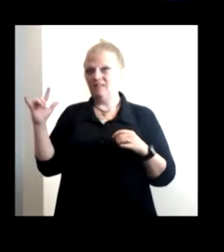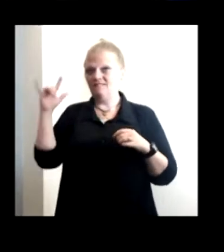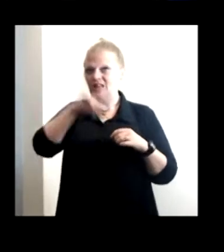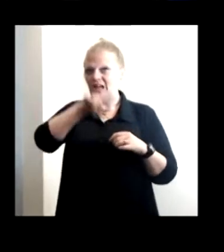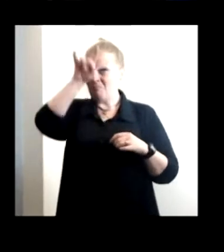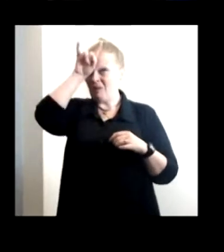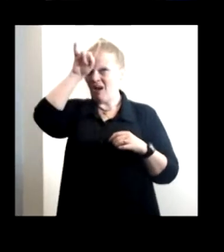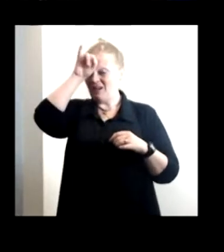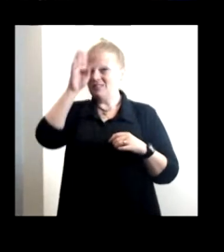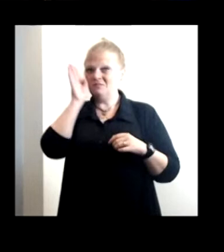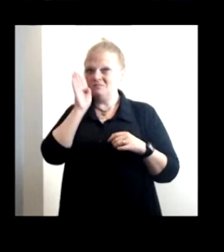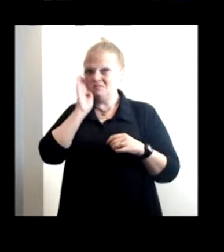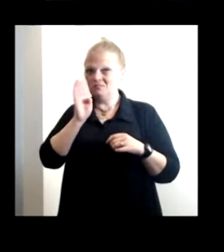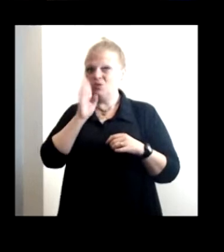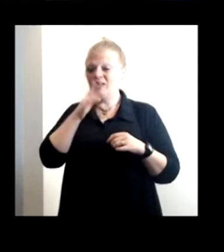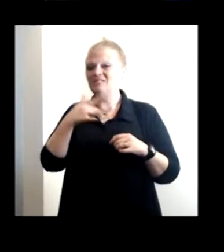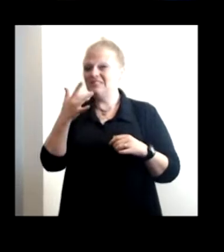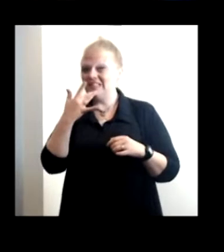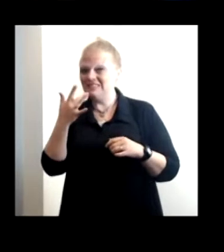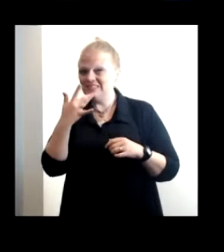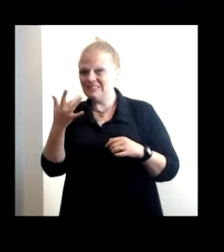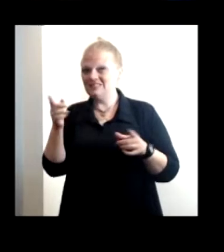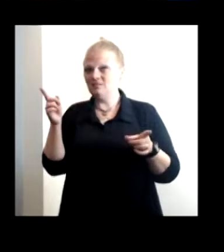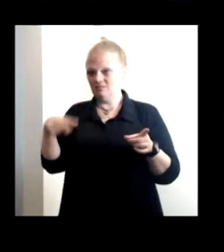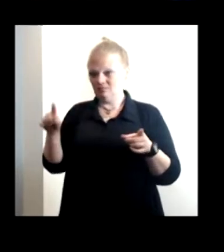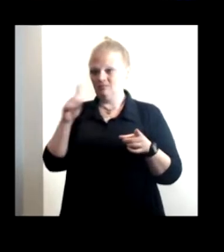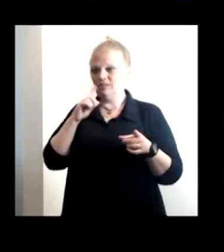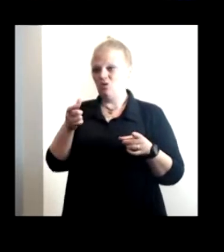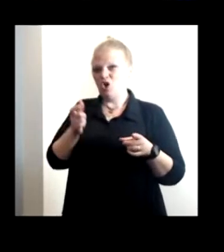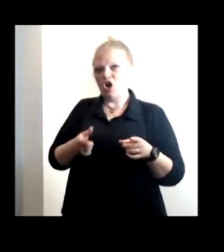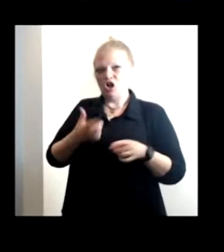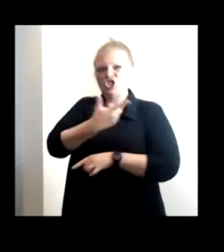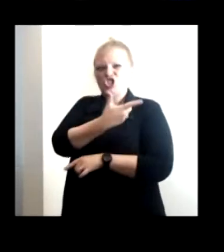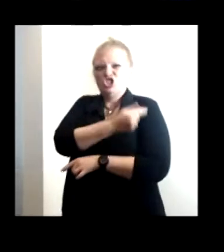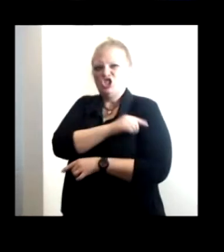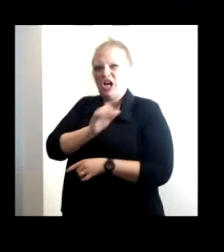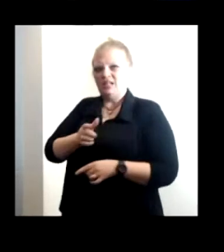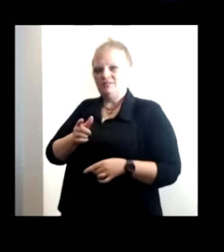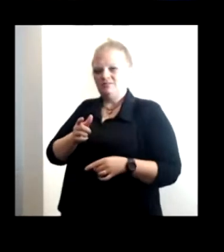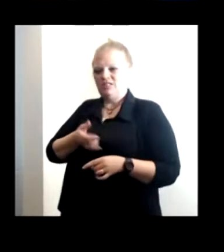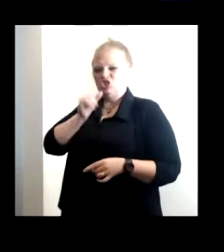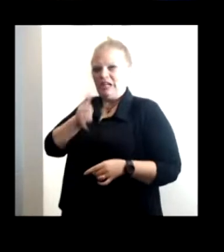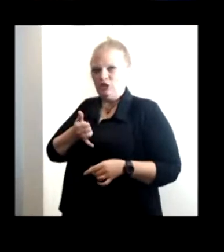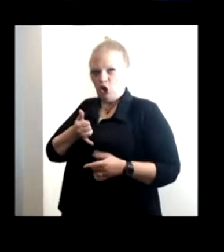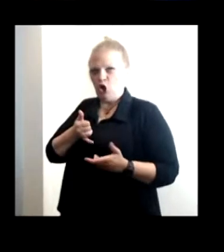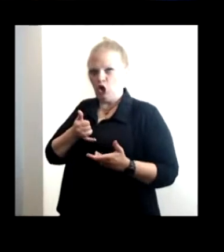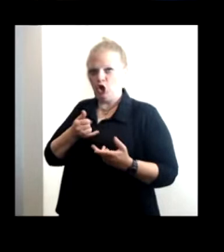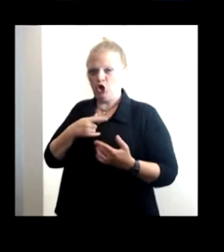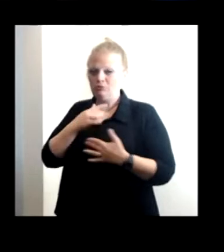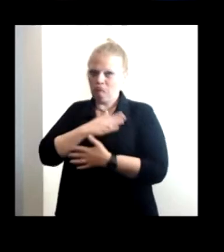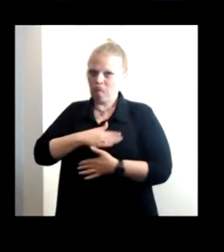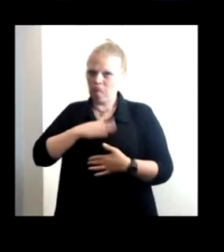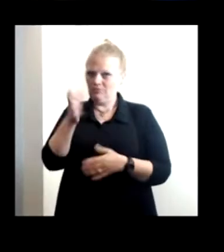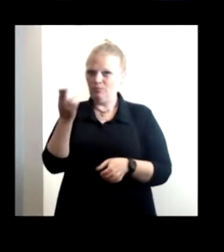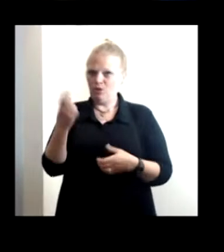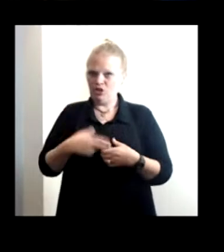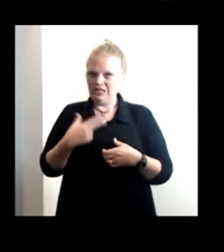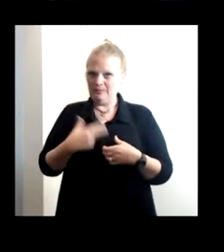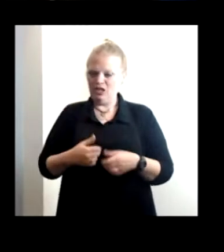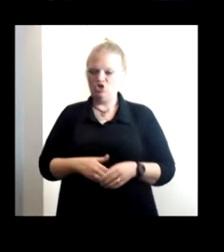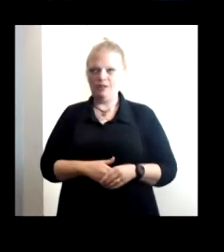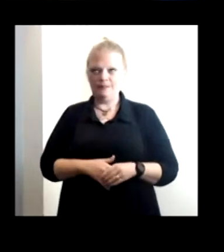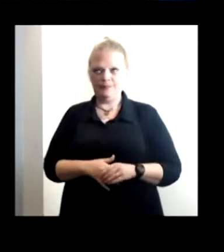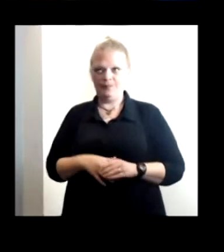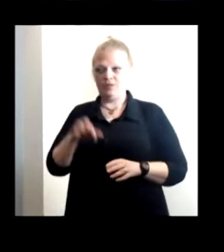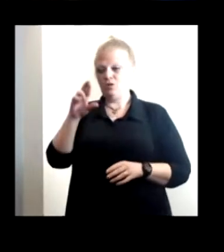will be on site offering beer tastings. Flying Bison, of course, was one of our Shot and a Chaser clinic locations, and I really appreciate their participation.